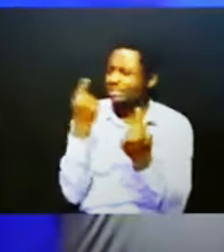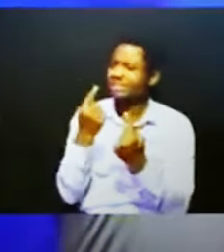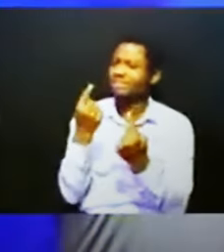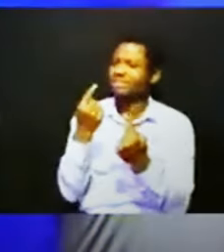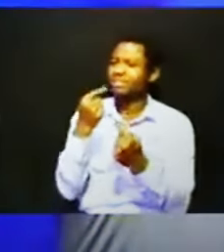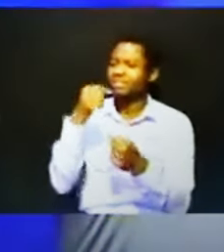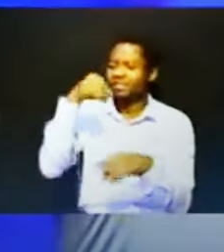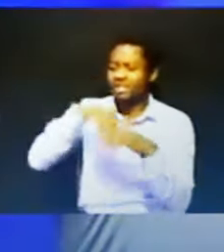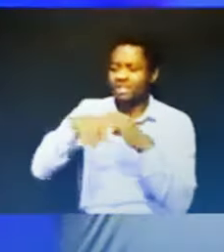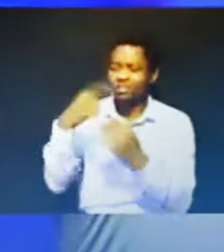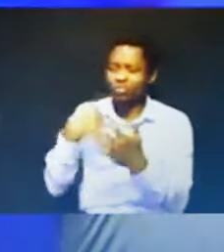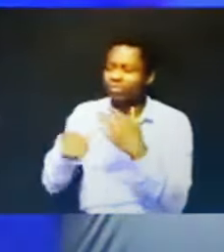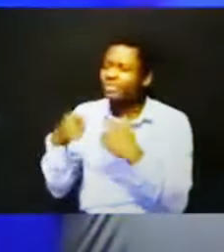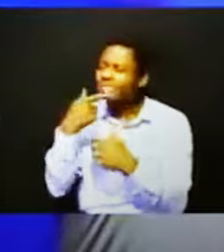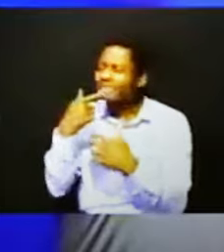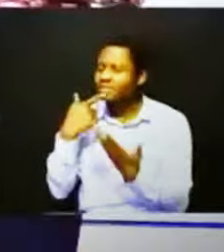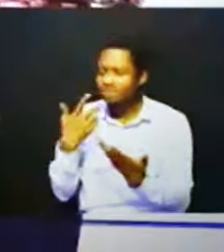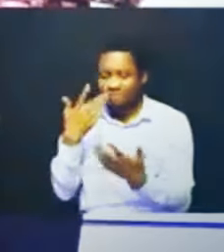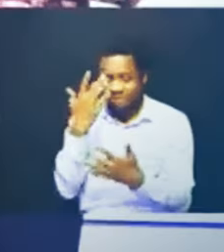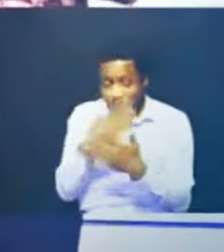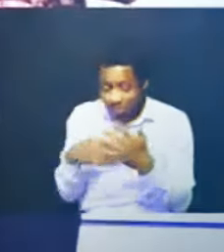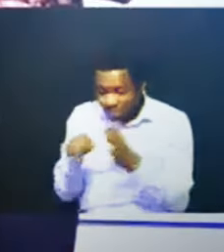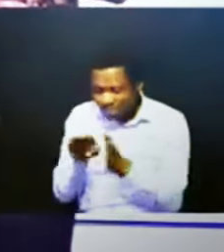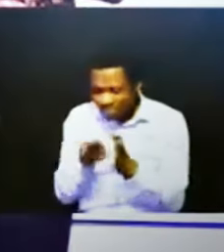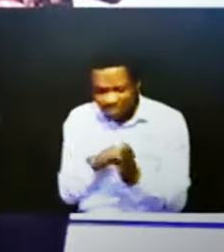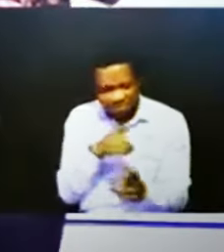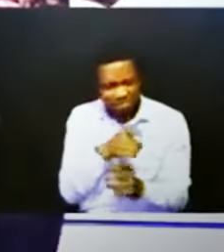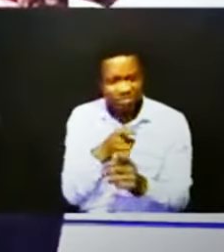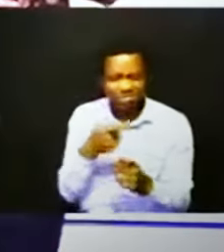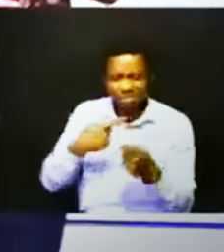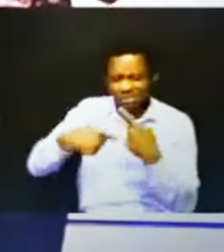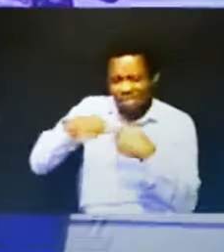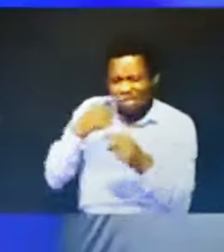his mouth. And many times the kind of things we say,